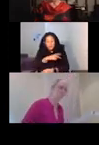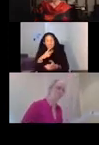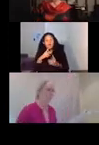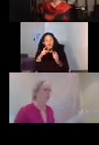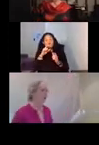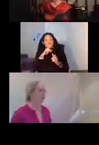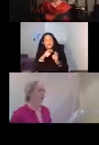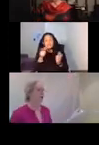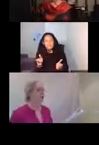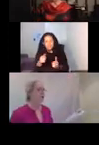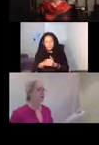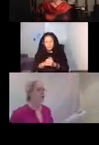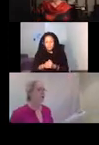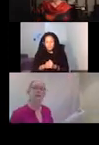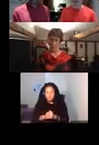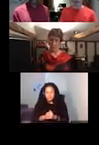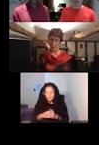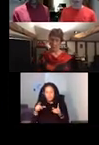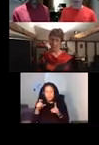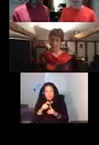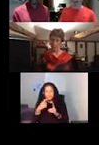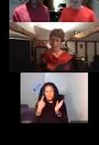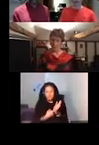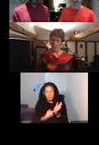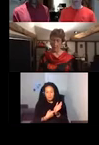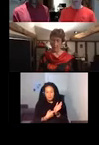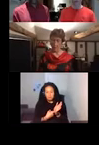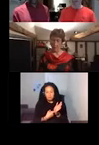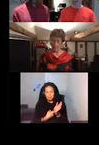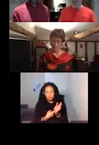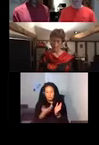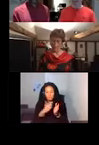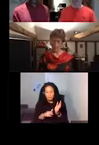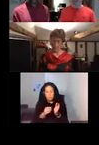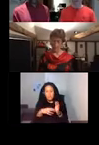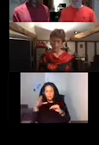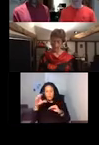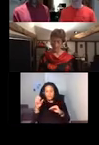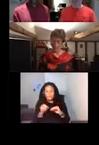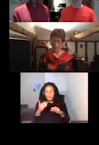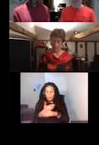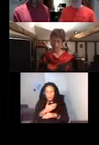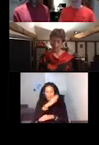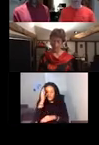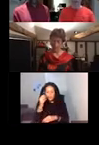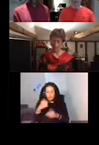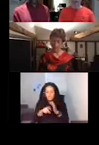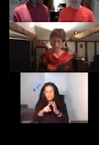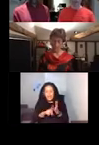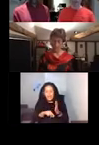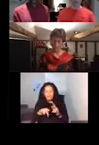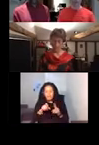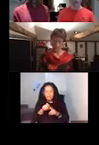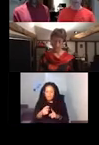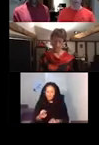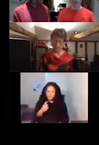Redbridge. D. Ramlal, from the West Indies, worked as a nurse in Ilford.